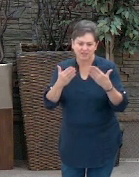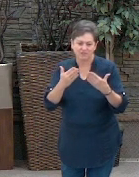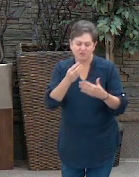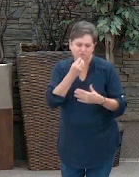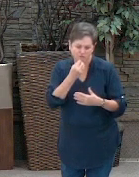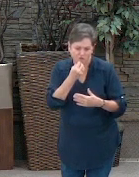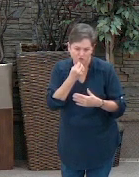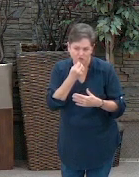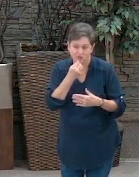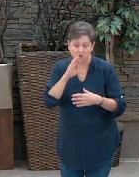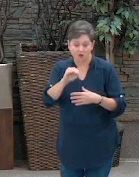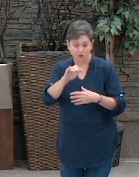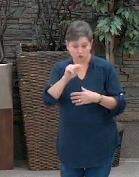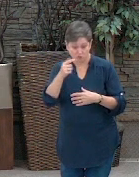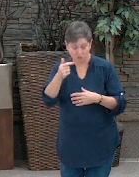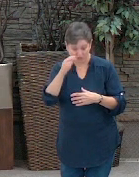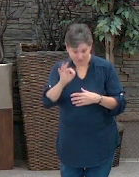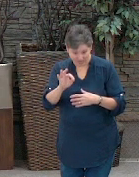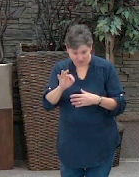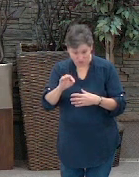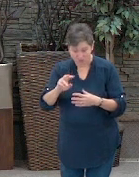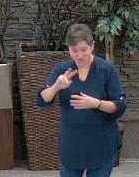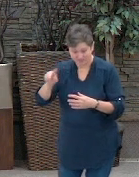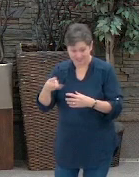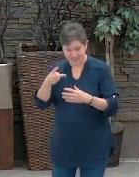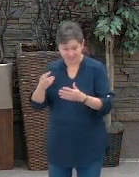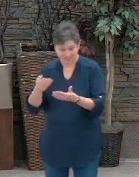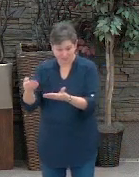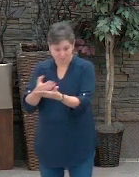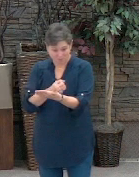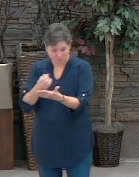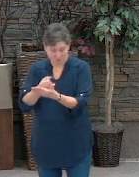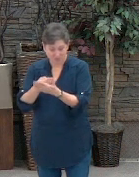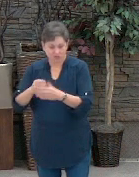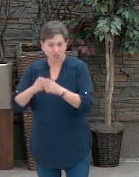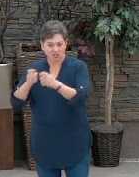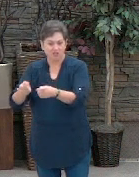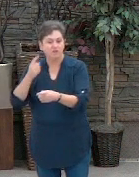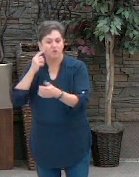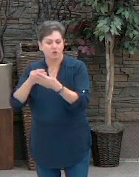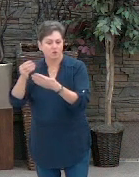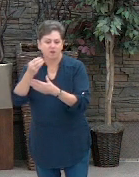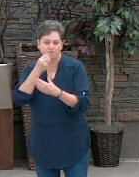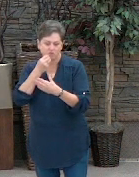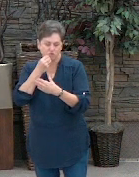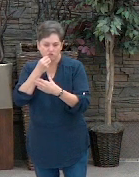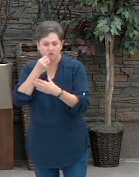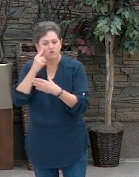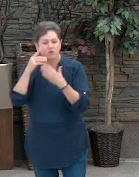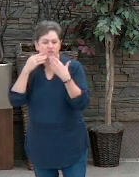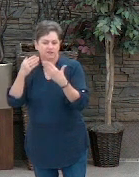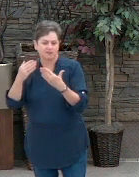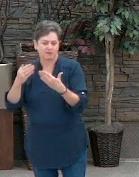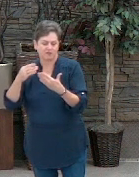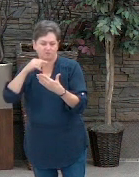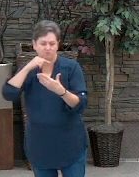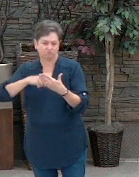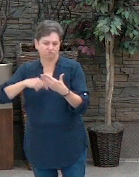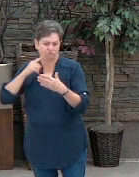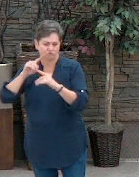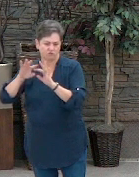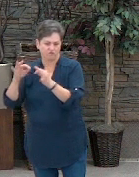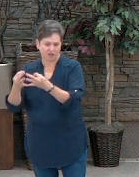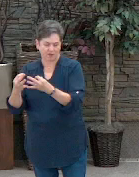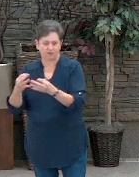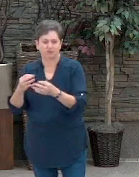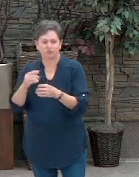baskets. And so October 29th is a special contribution. Be praying about what God's putting on your heart to help those